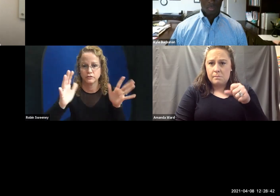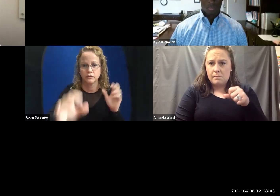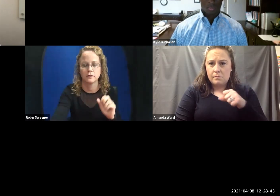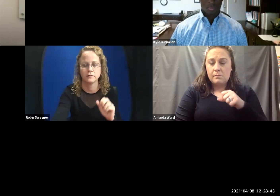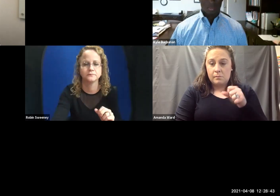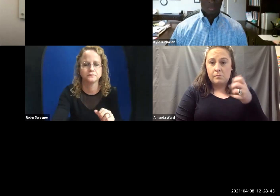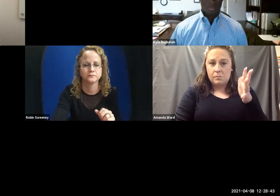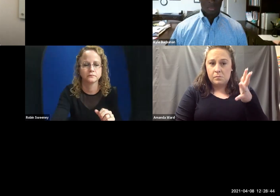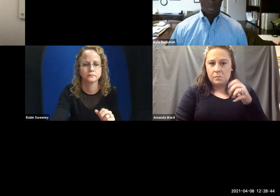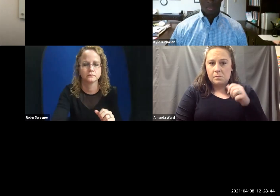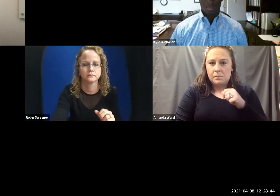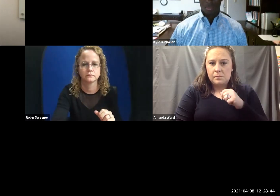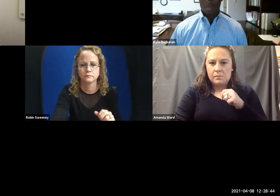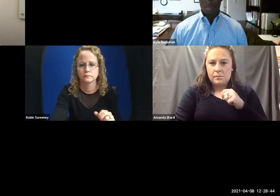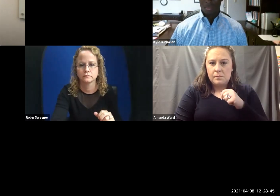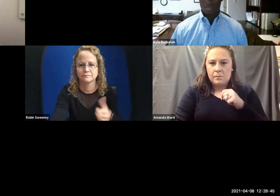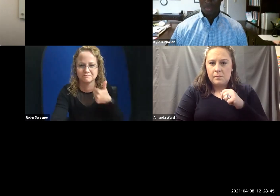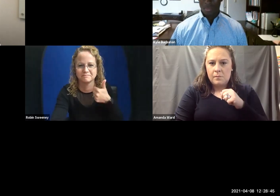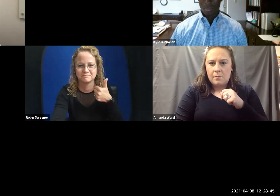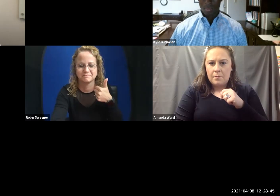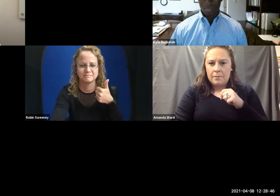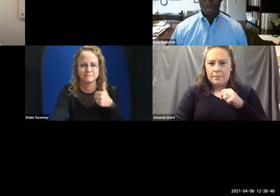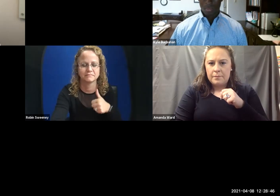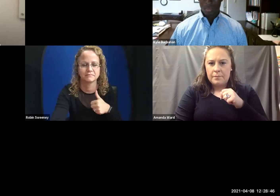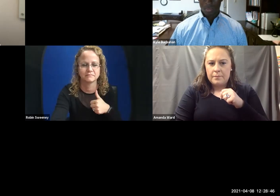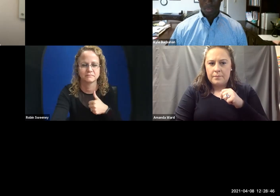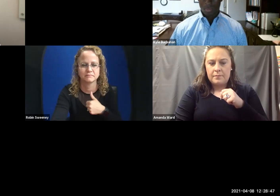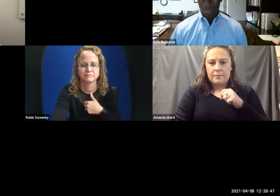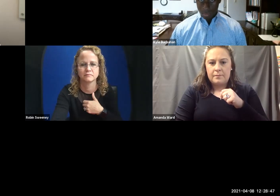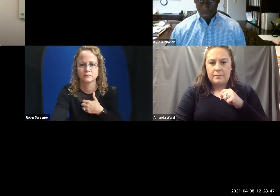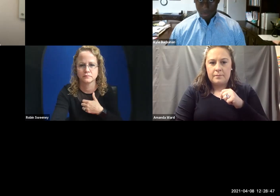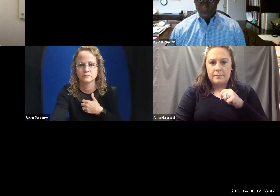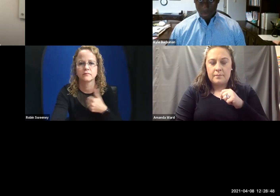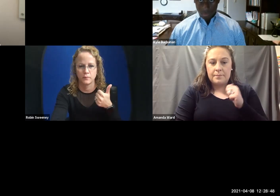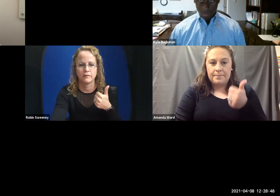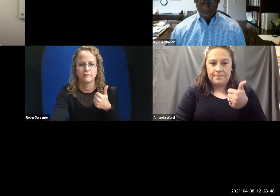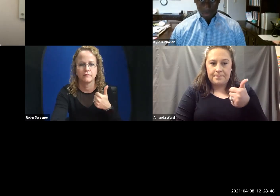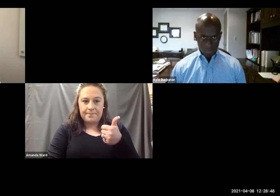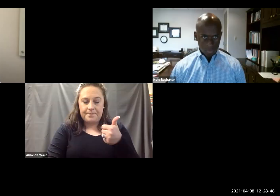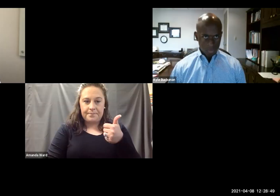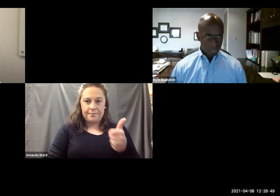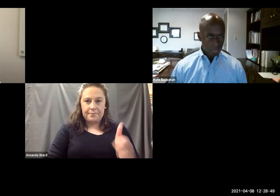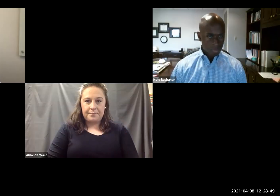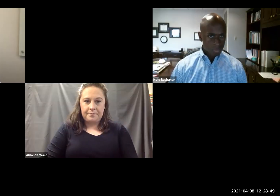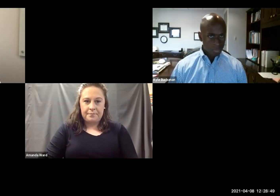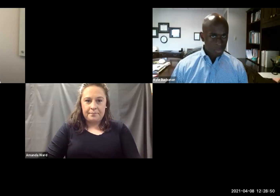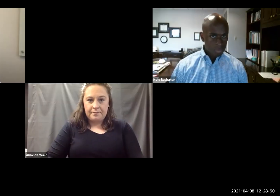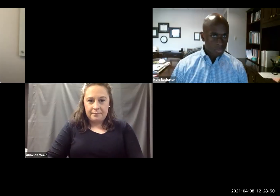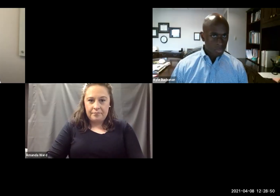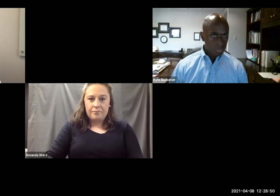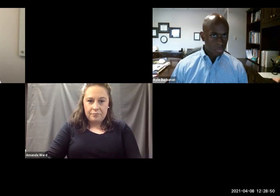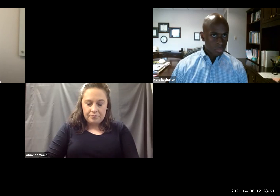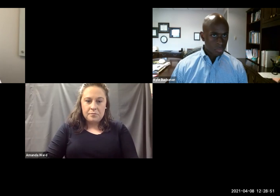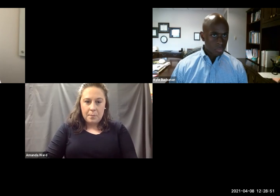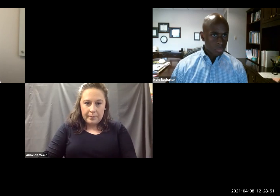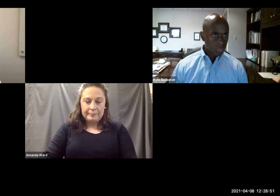All right, Robin and Amanda, I see you both here. You both have your spotlight and your co-host permissions.